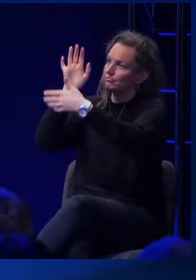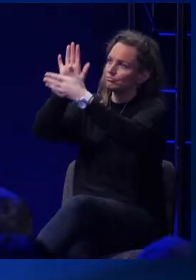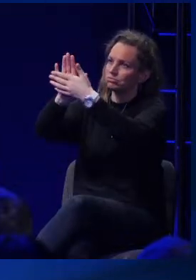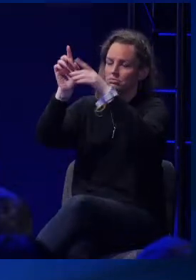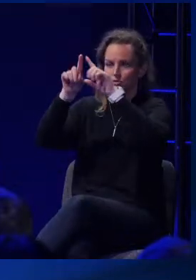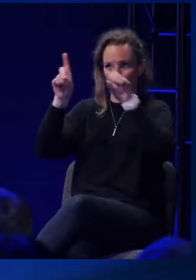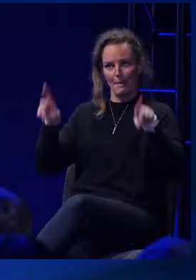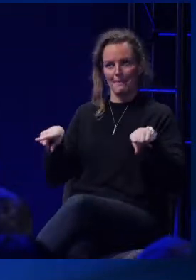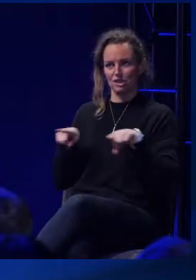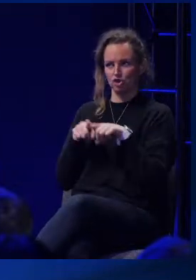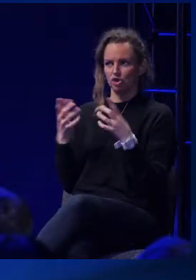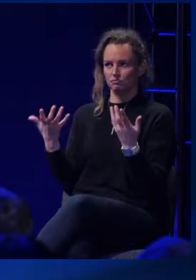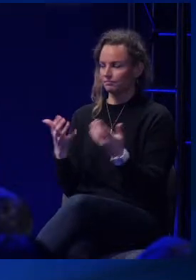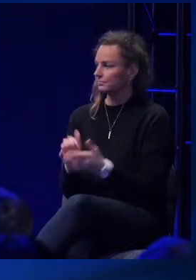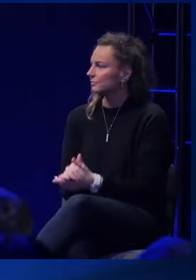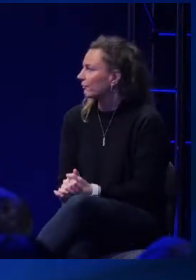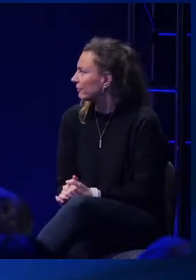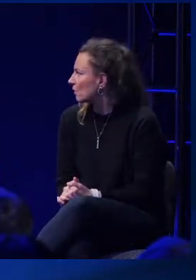Right.